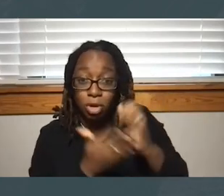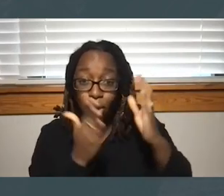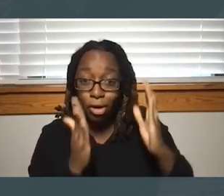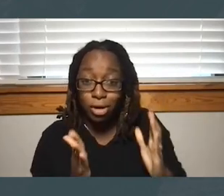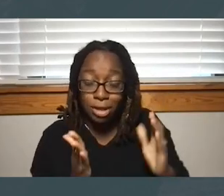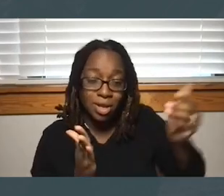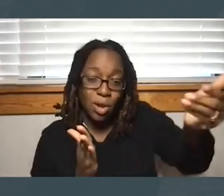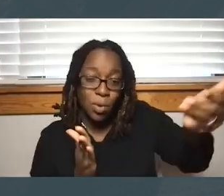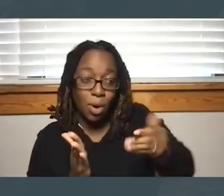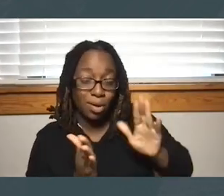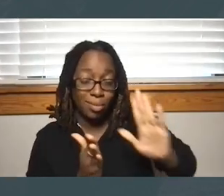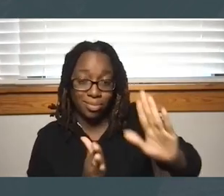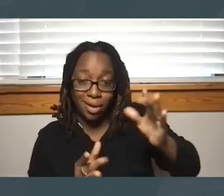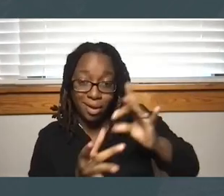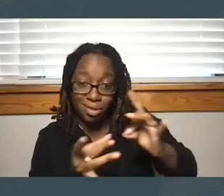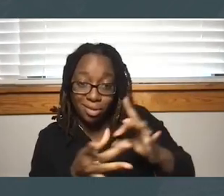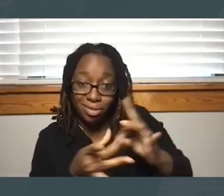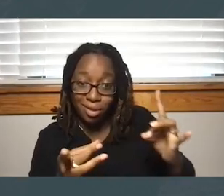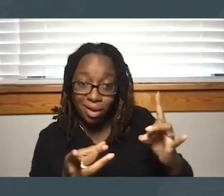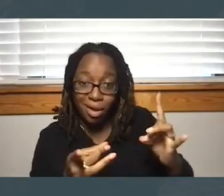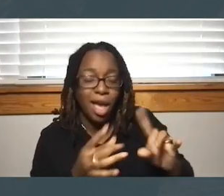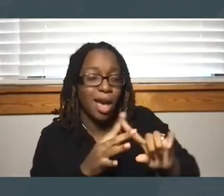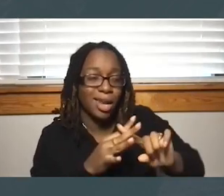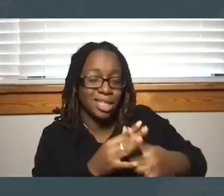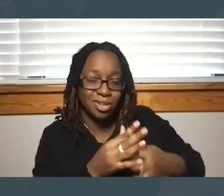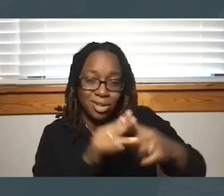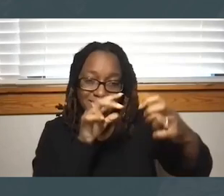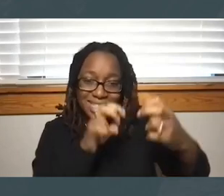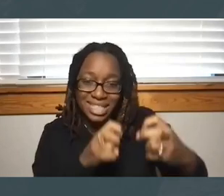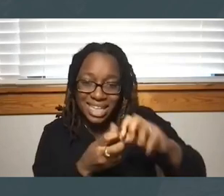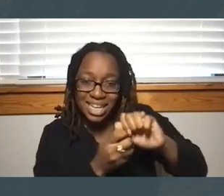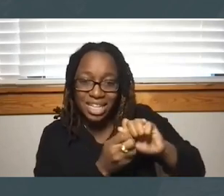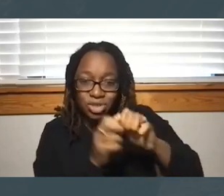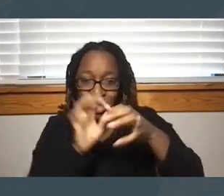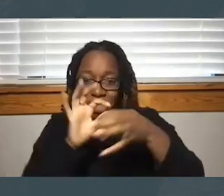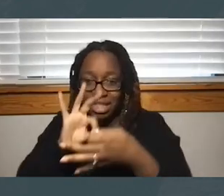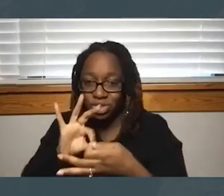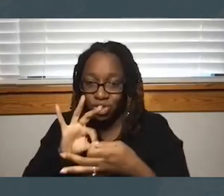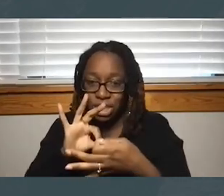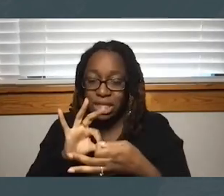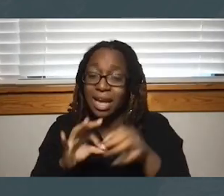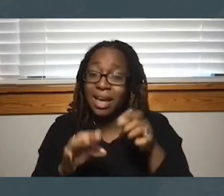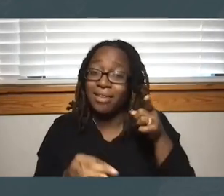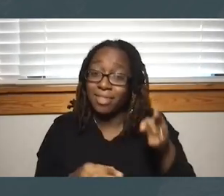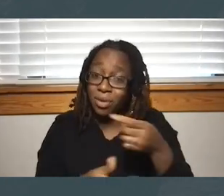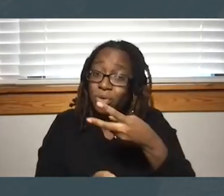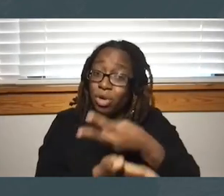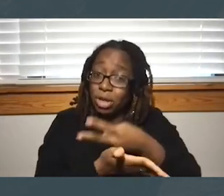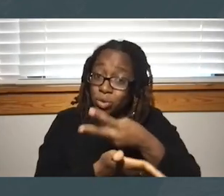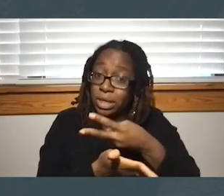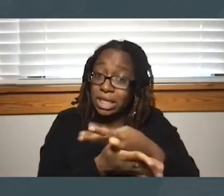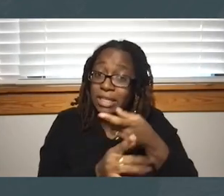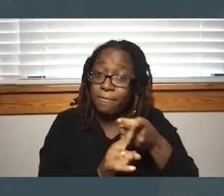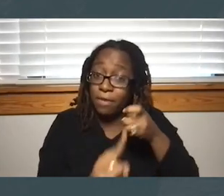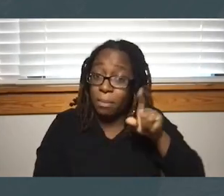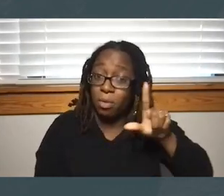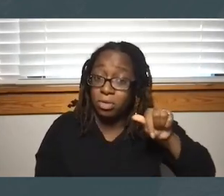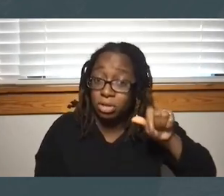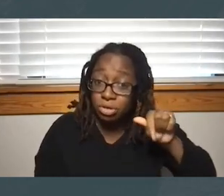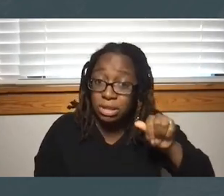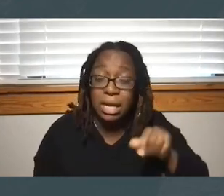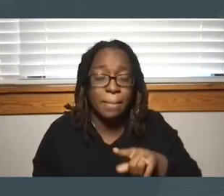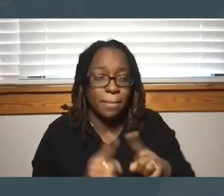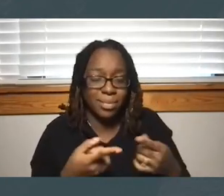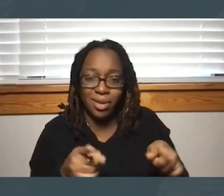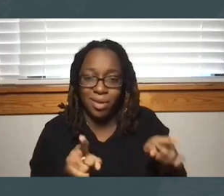translation. And they were graduates from La Sorbonne. And they were they graduated from English studies. So